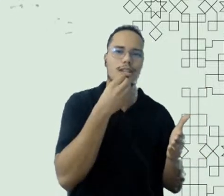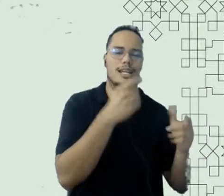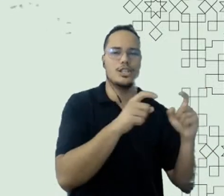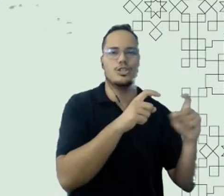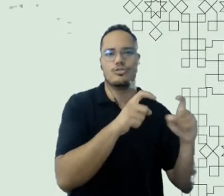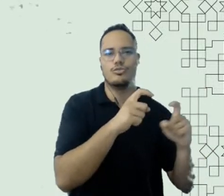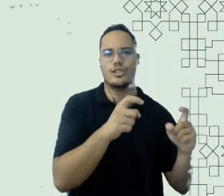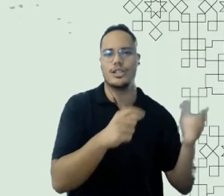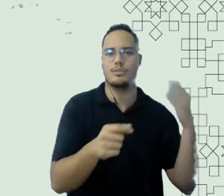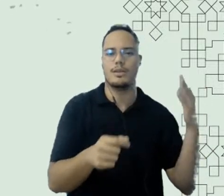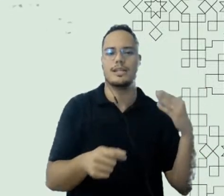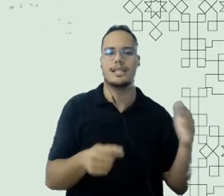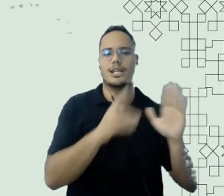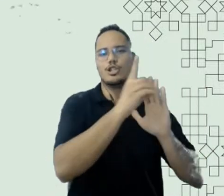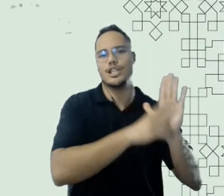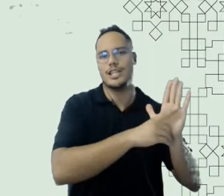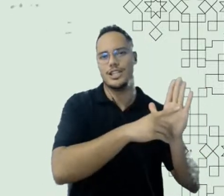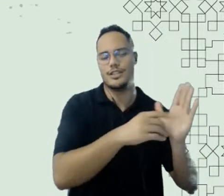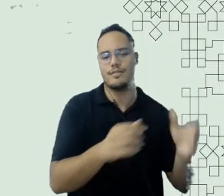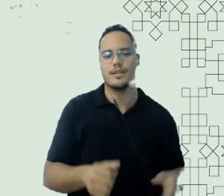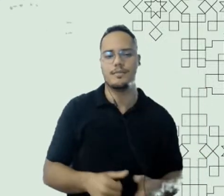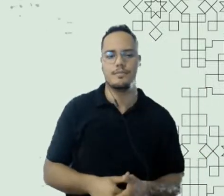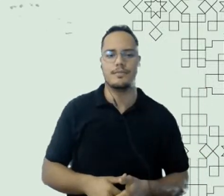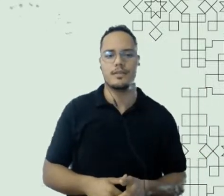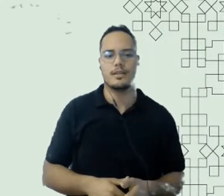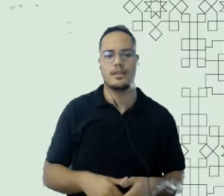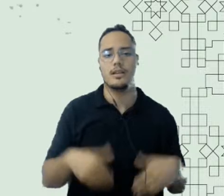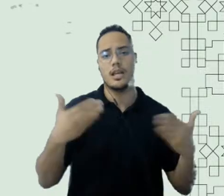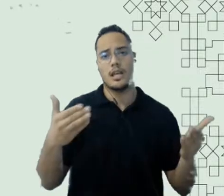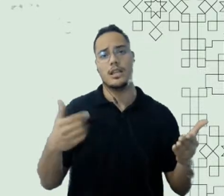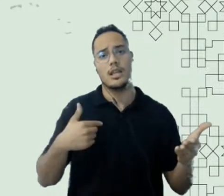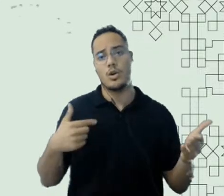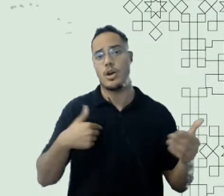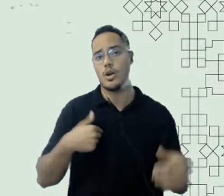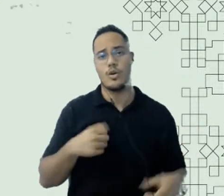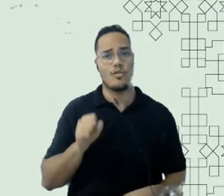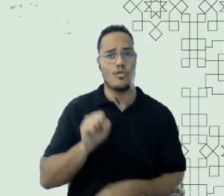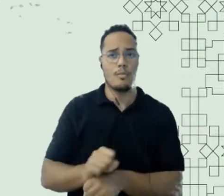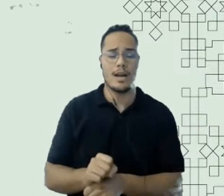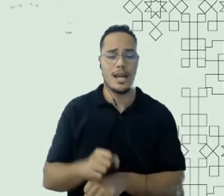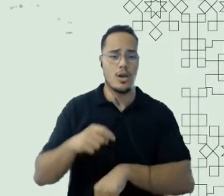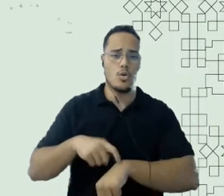I will stop here. So we have time for discussion. Oh, okay.